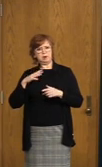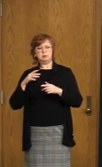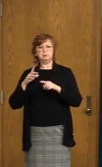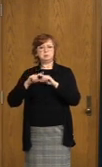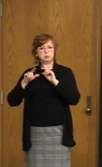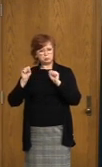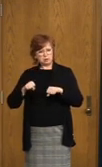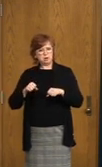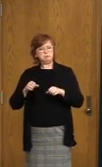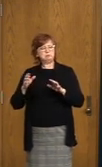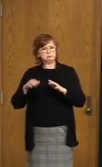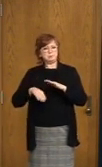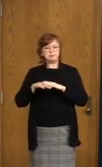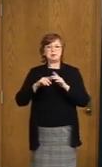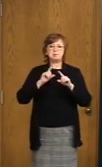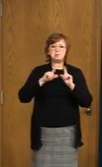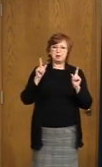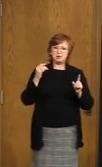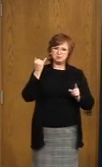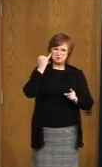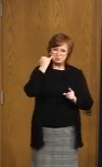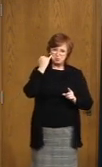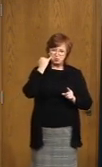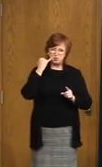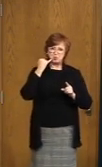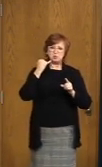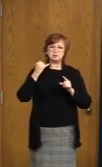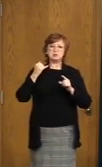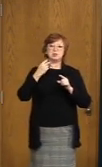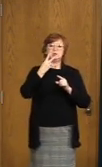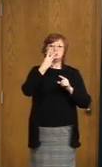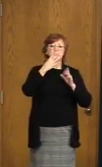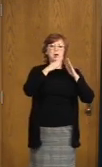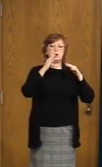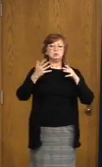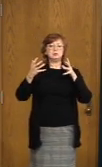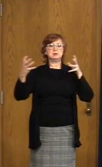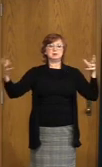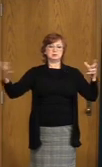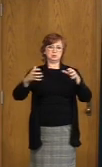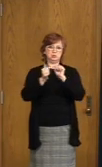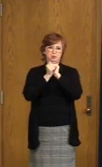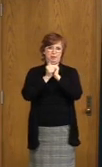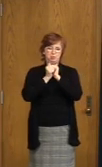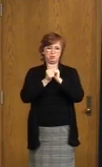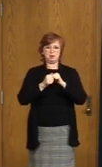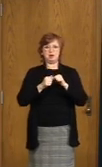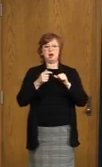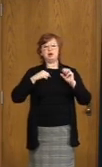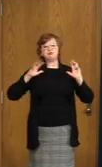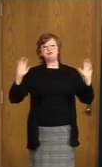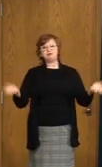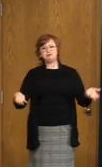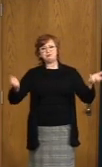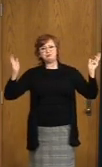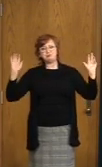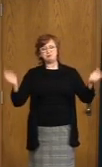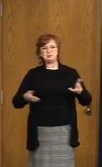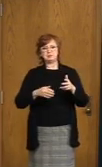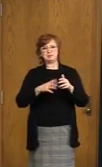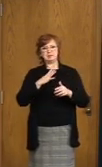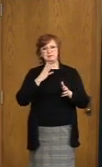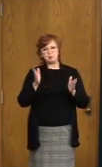or a basement, you linger for many hours and, it's not structured in a way that you can minimize transmission. And that's what we've seen,